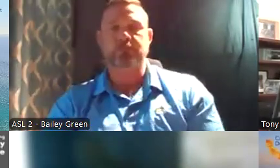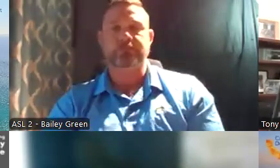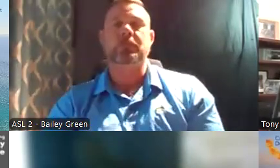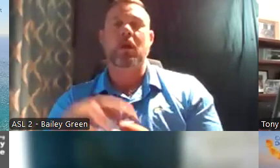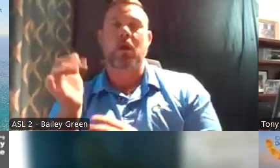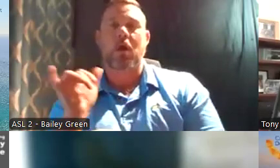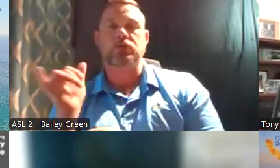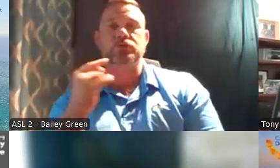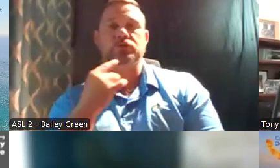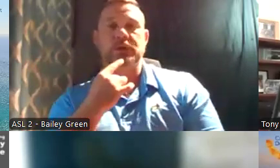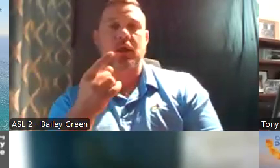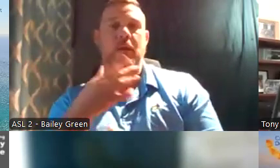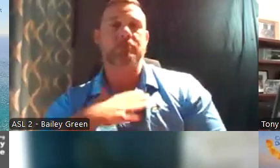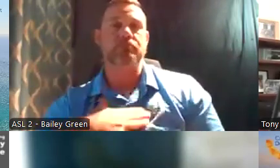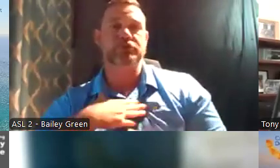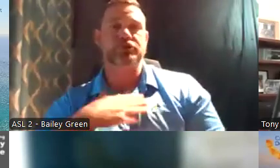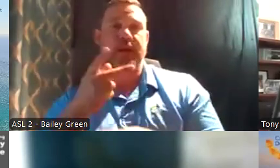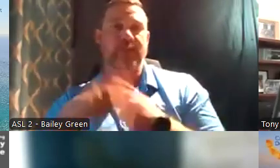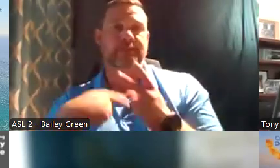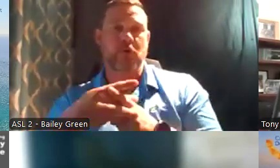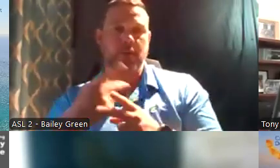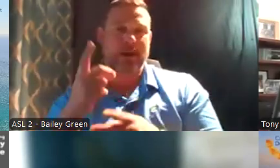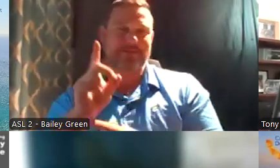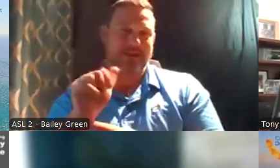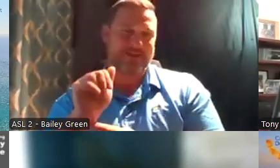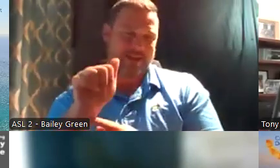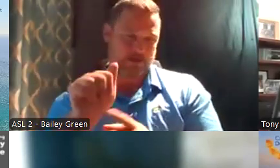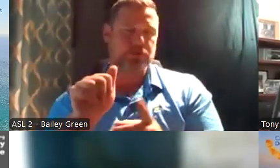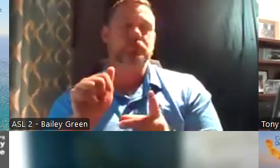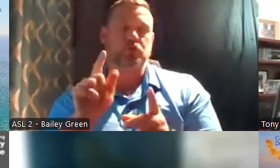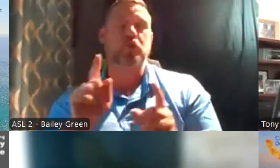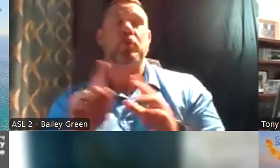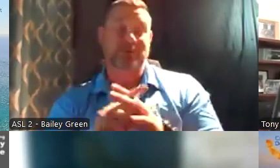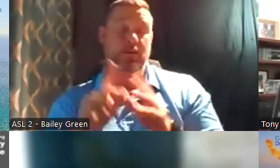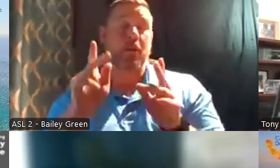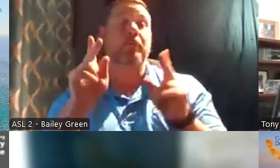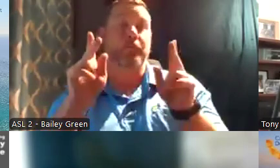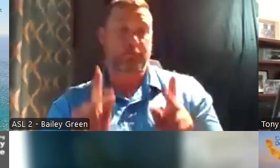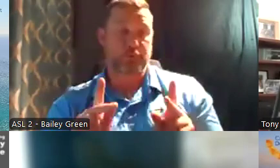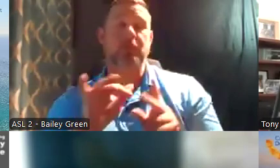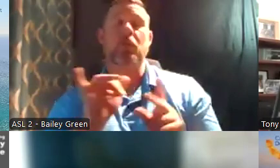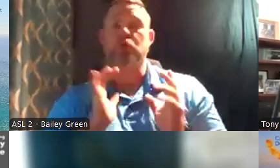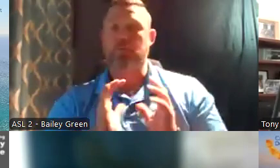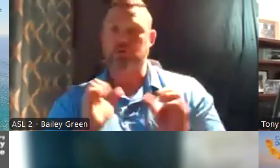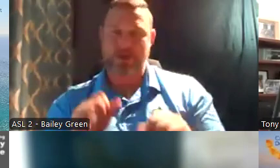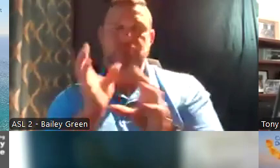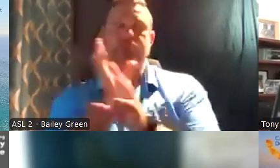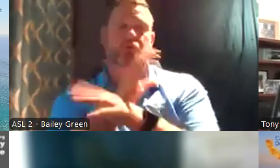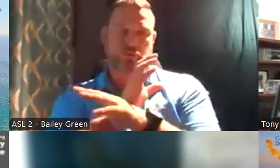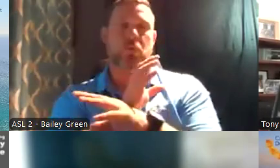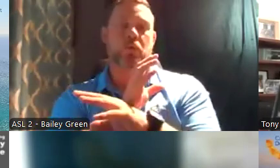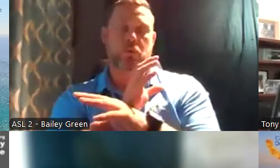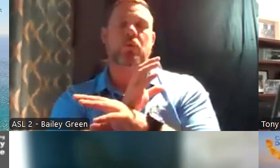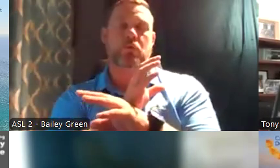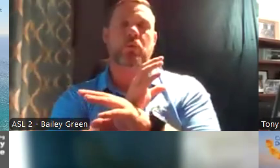just wanted to say that I really appreciate the format of the Day of Action that allows people to attend in person, but also consumers virtually. And I would